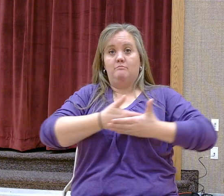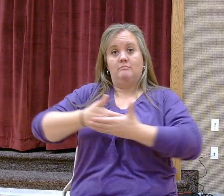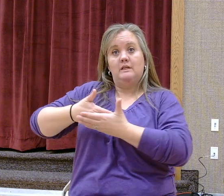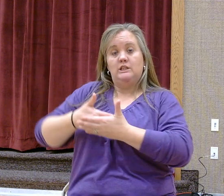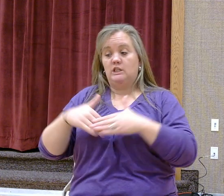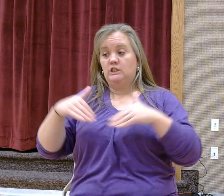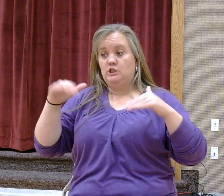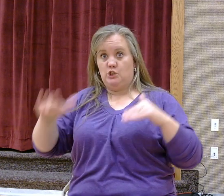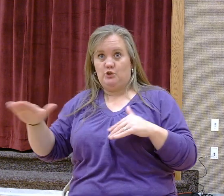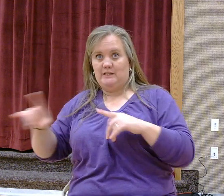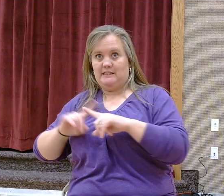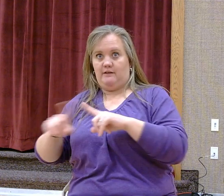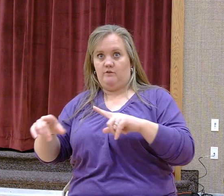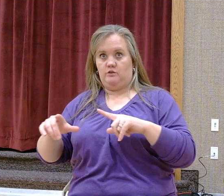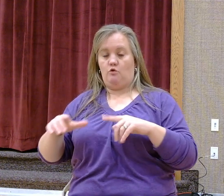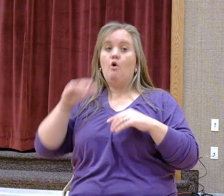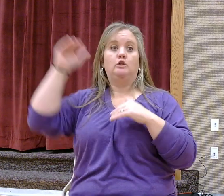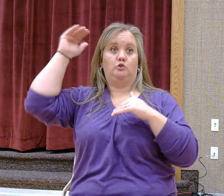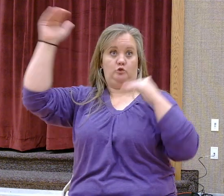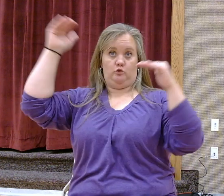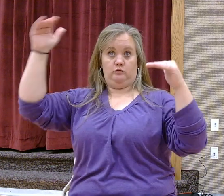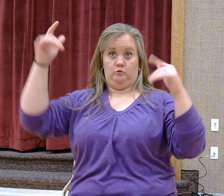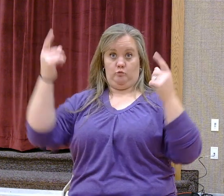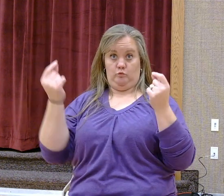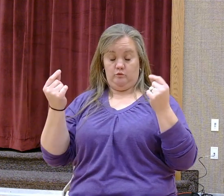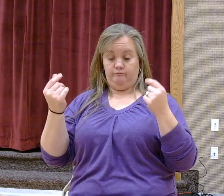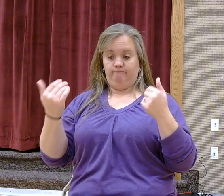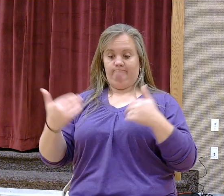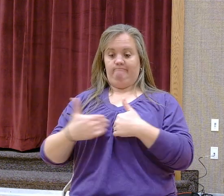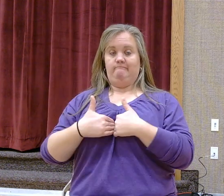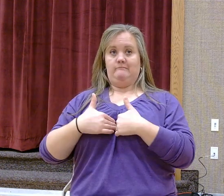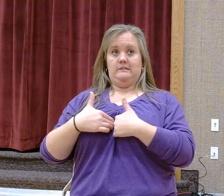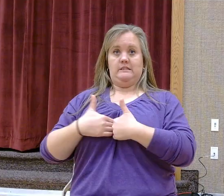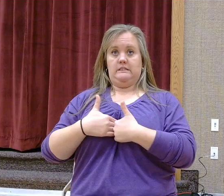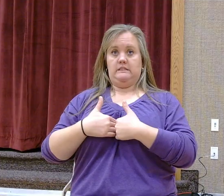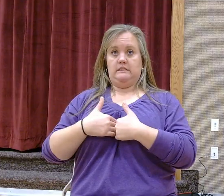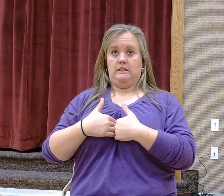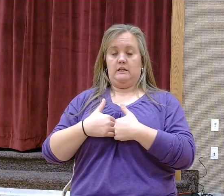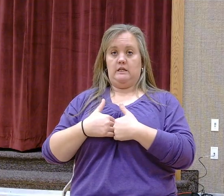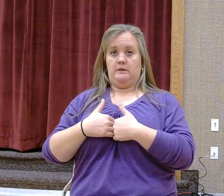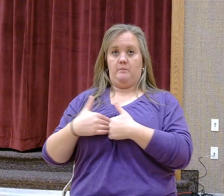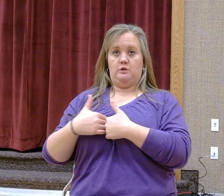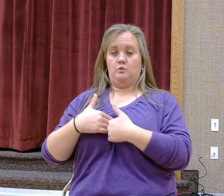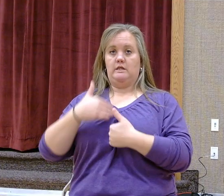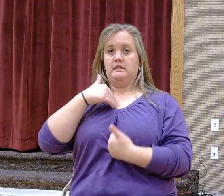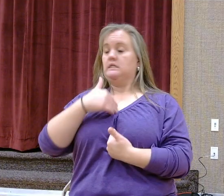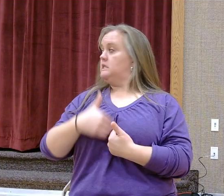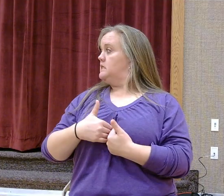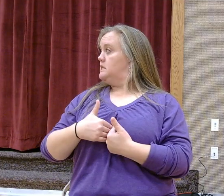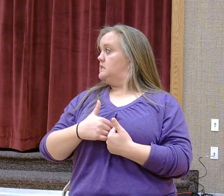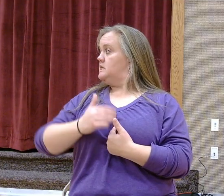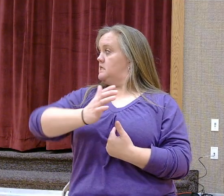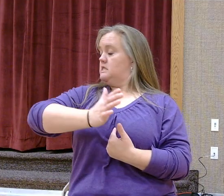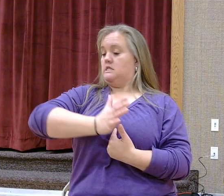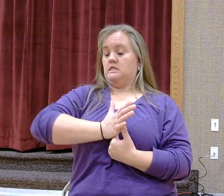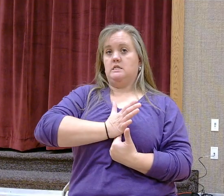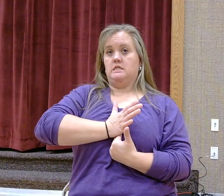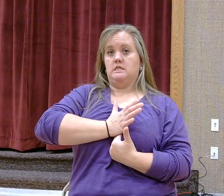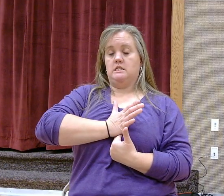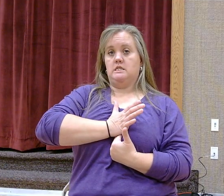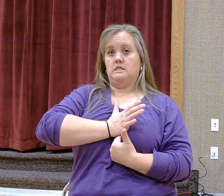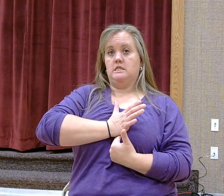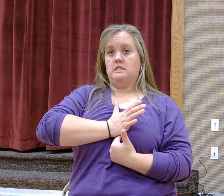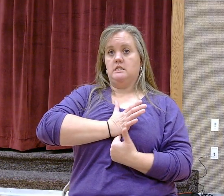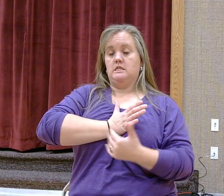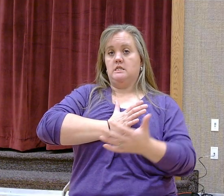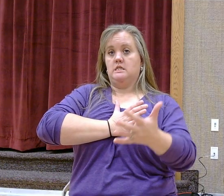different. So place your hands in the center of the chest, between the nipples, and you want to put your hand right in the middle there,